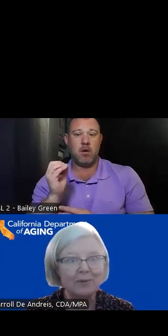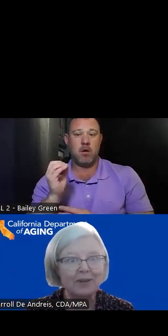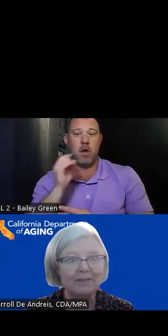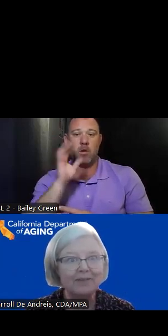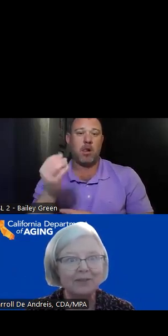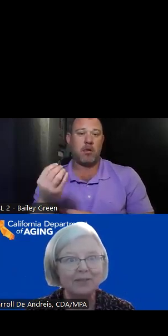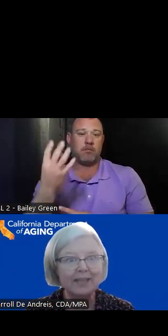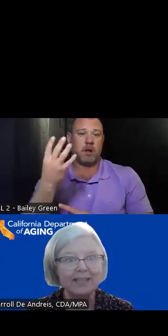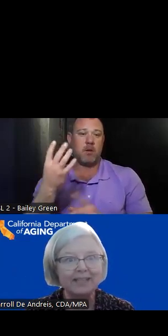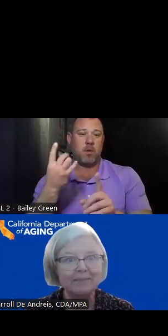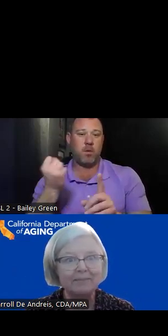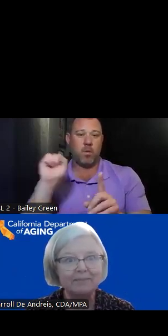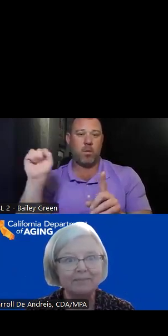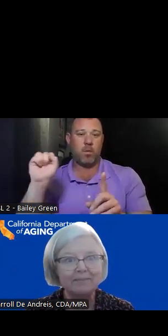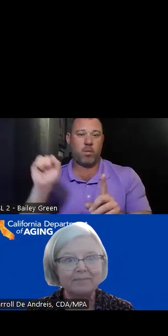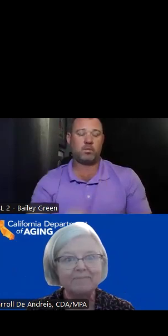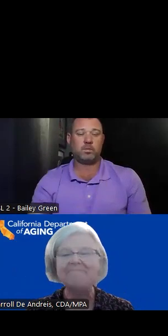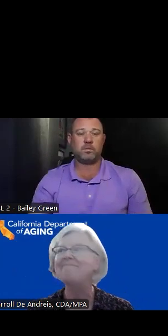spotlight you. Hold on 2 seconds.